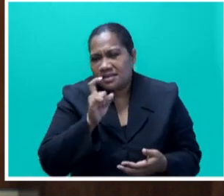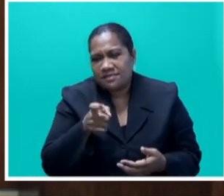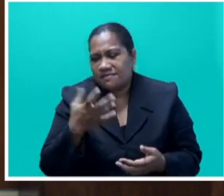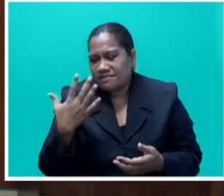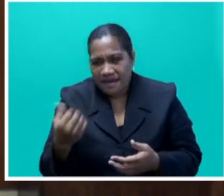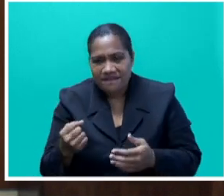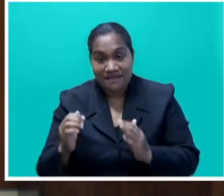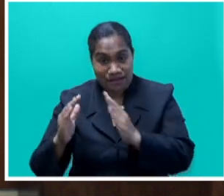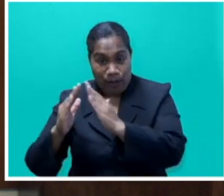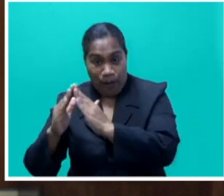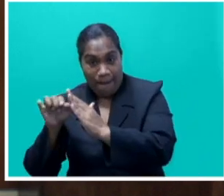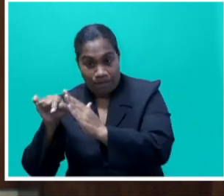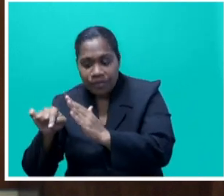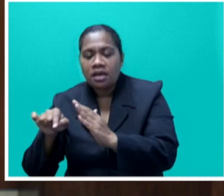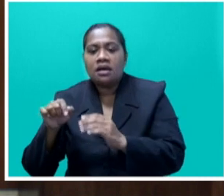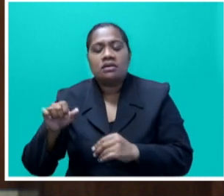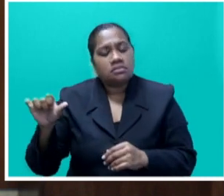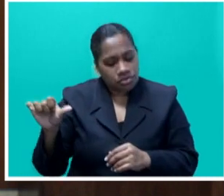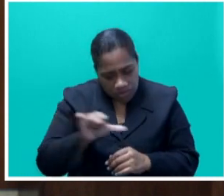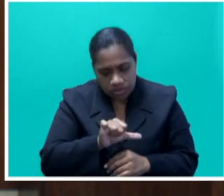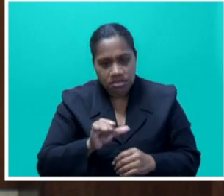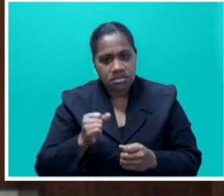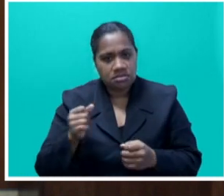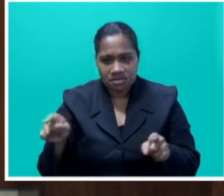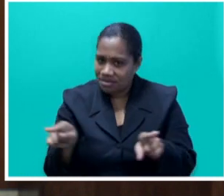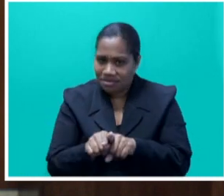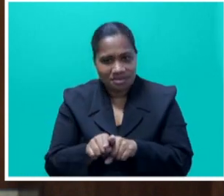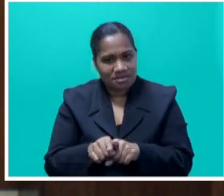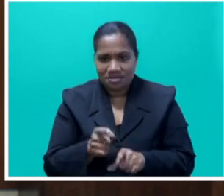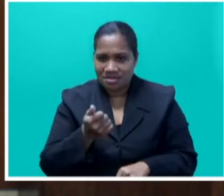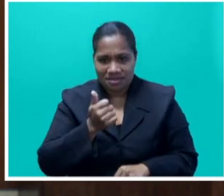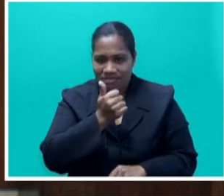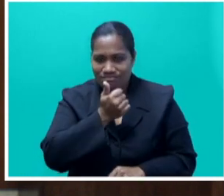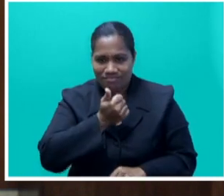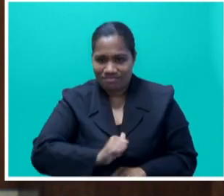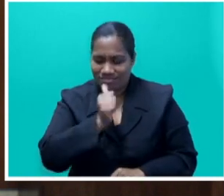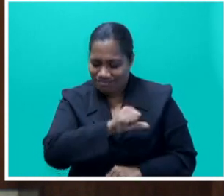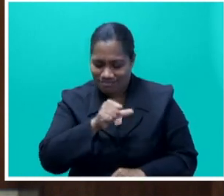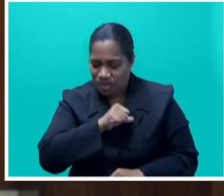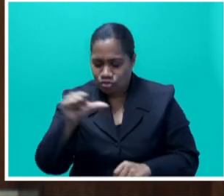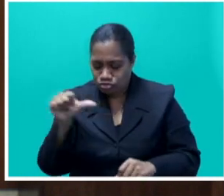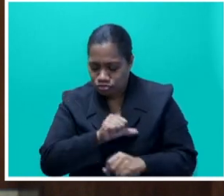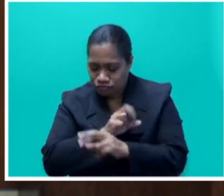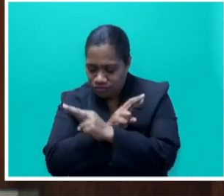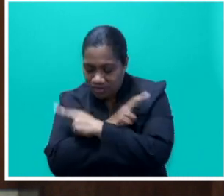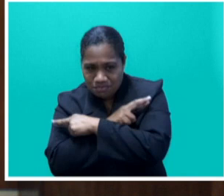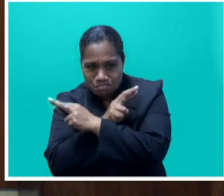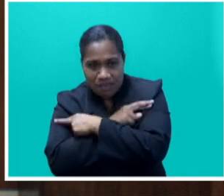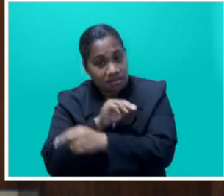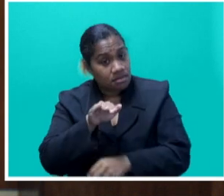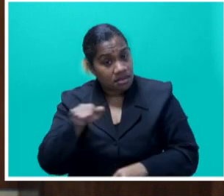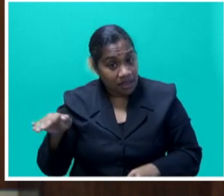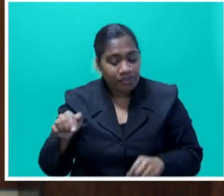caregiving home, they equally deserve to be treated the same. They must be allowed to age with respect and dignity, and that is what this government